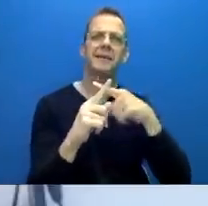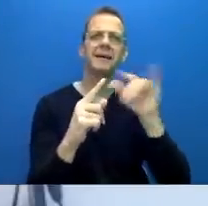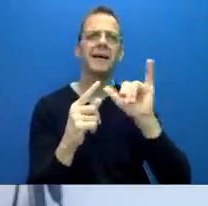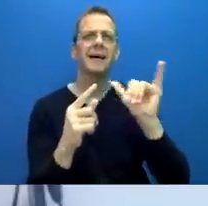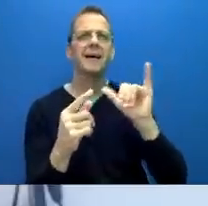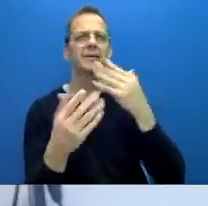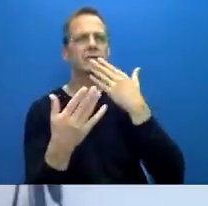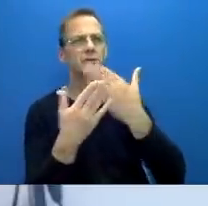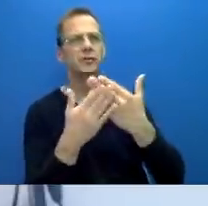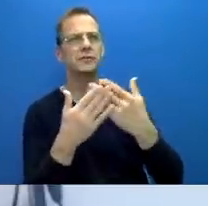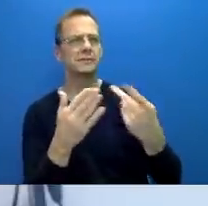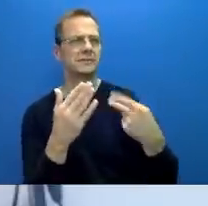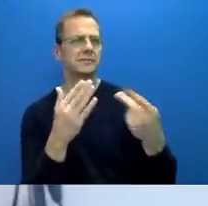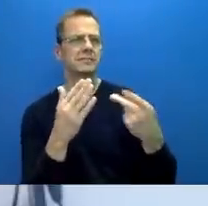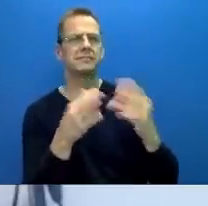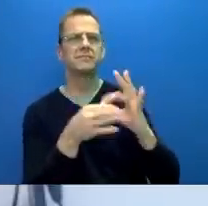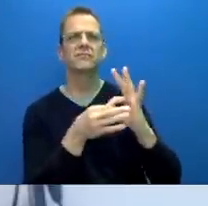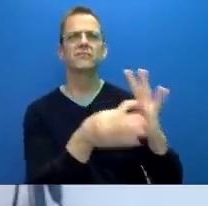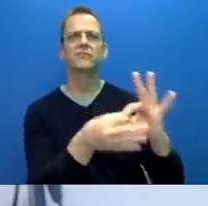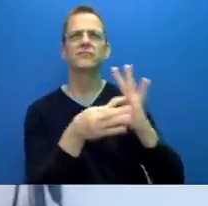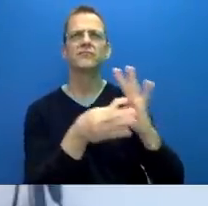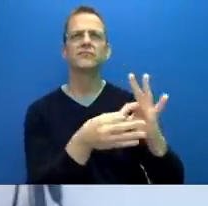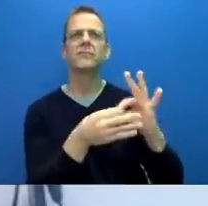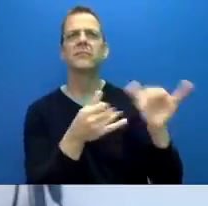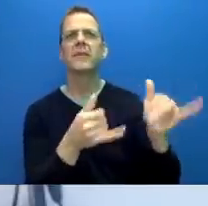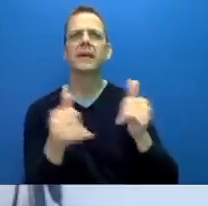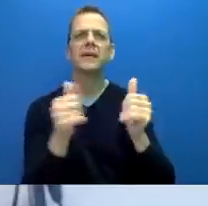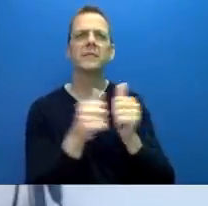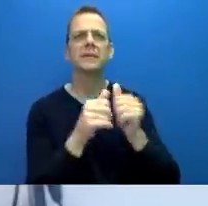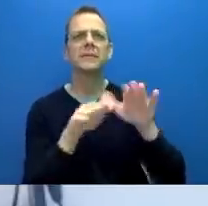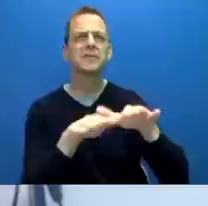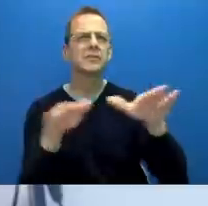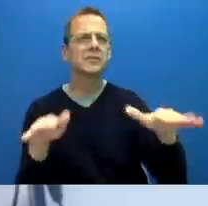about your feelings. All of those things are going to be really important.